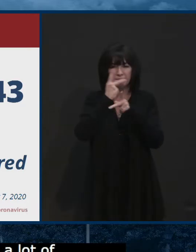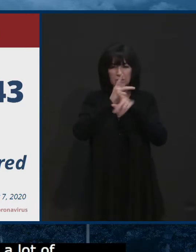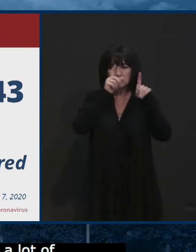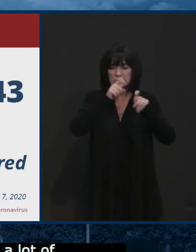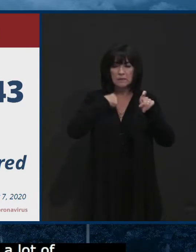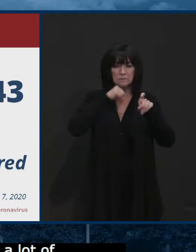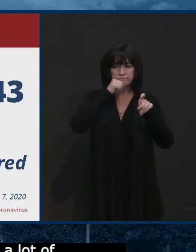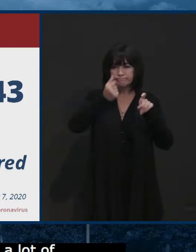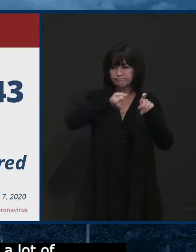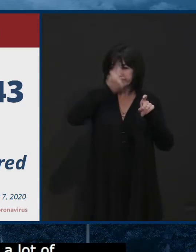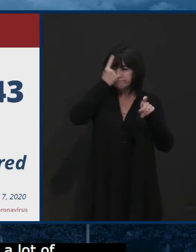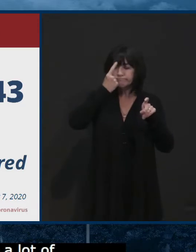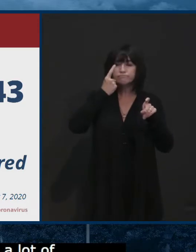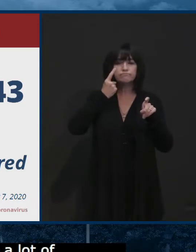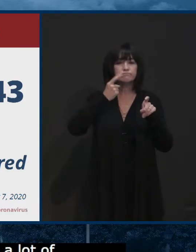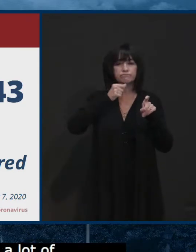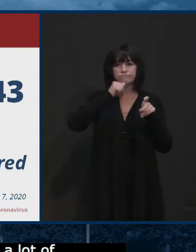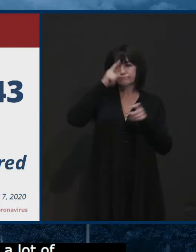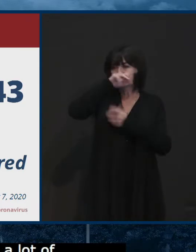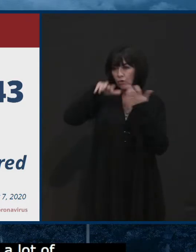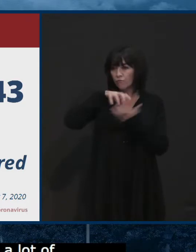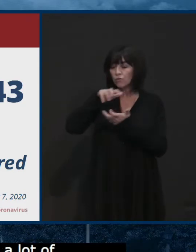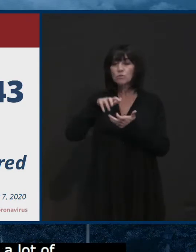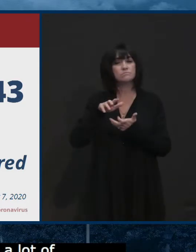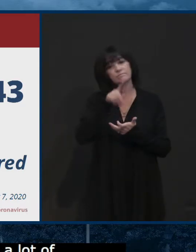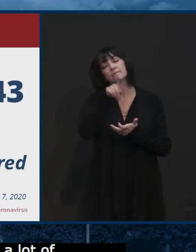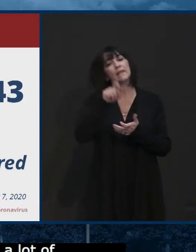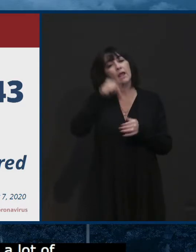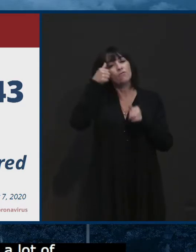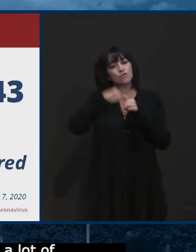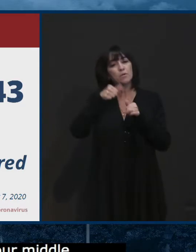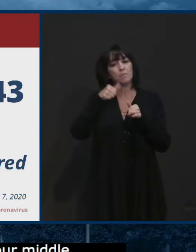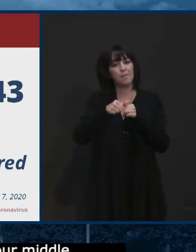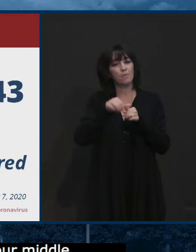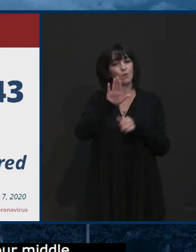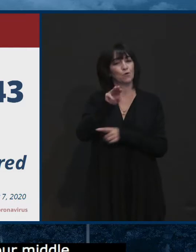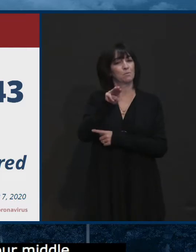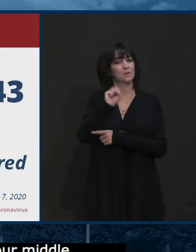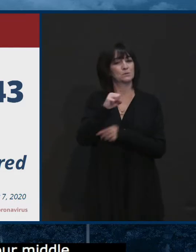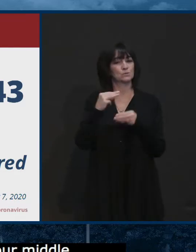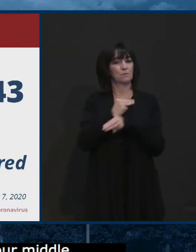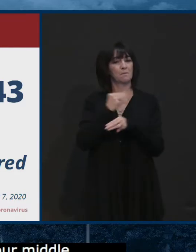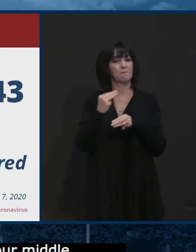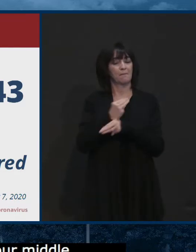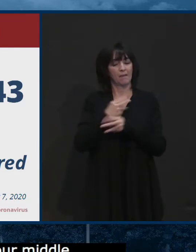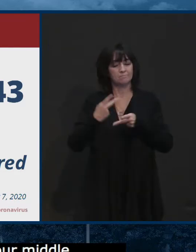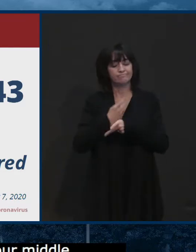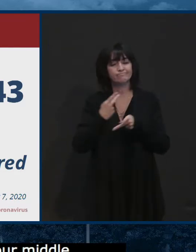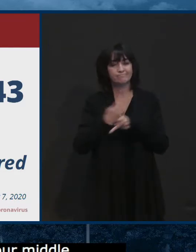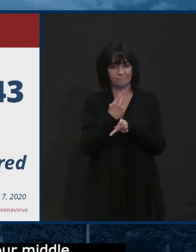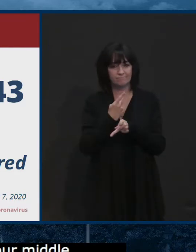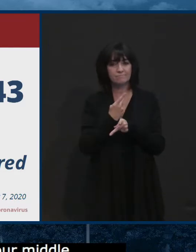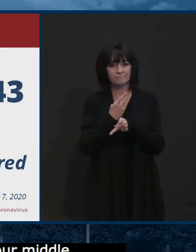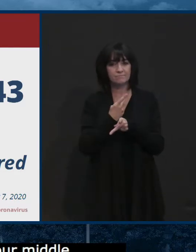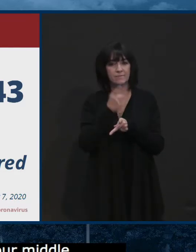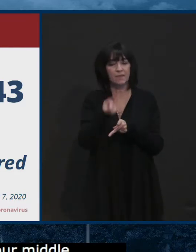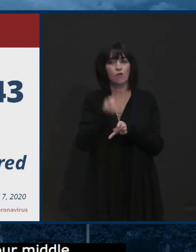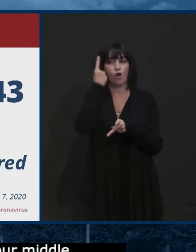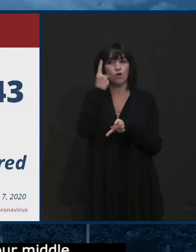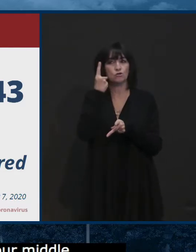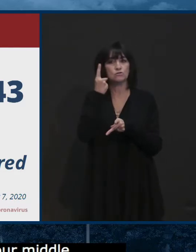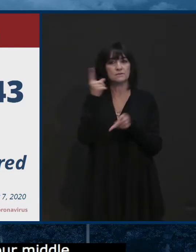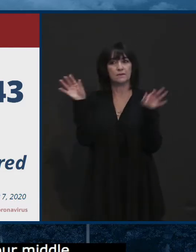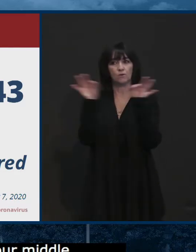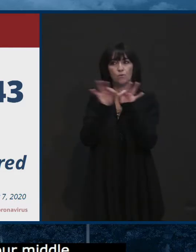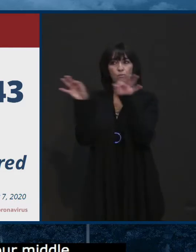your middle school math and percentage calculations to understand the relevance of the